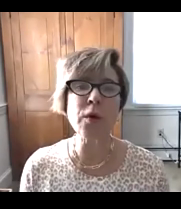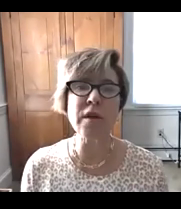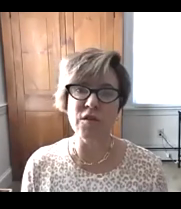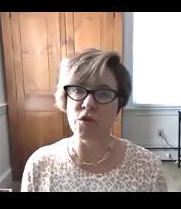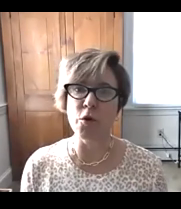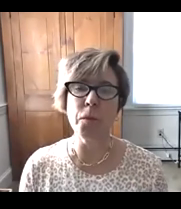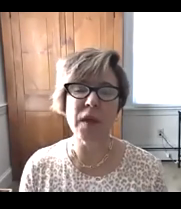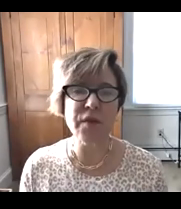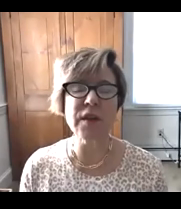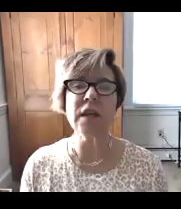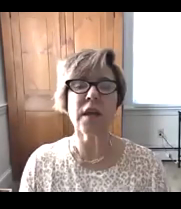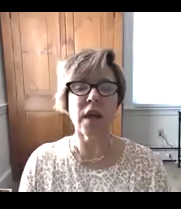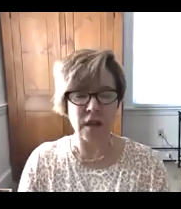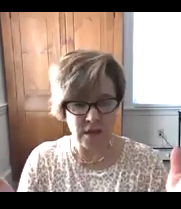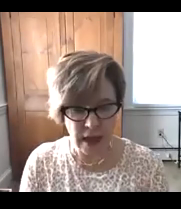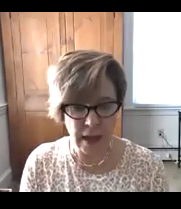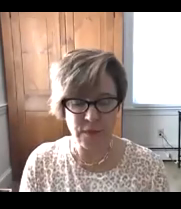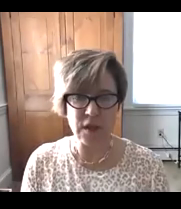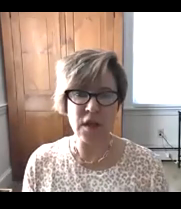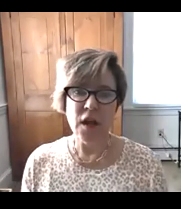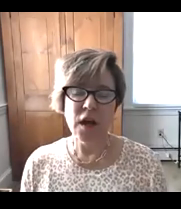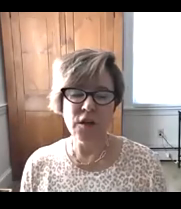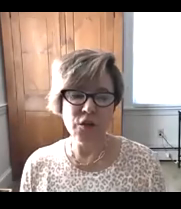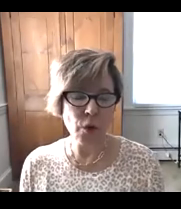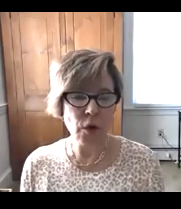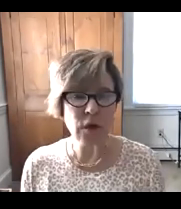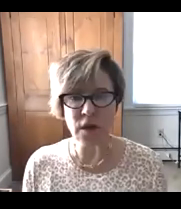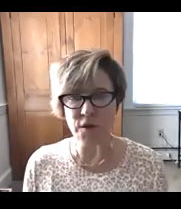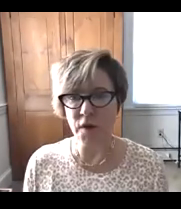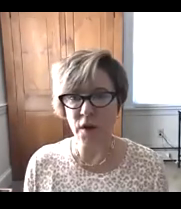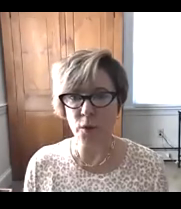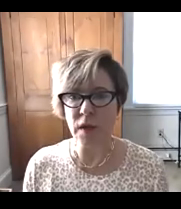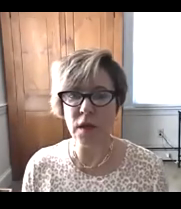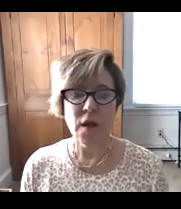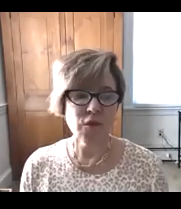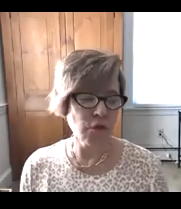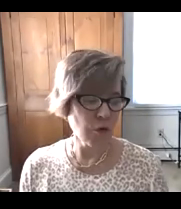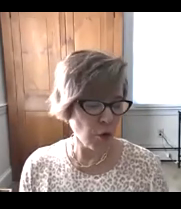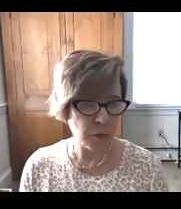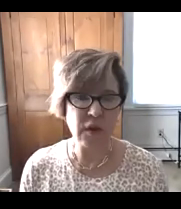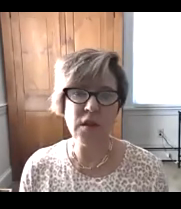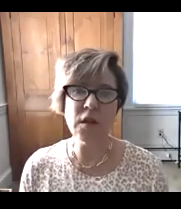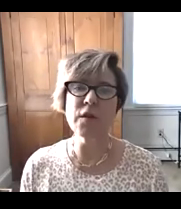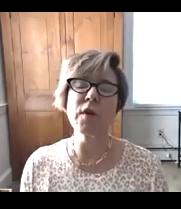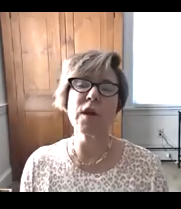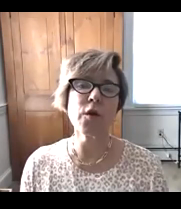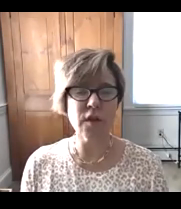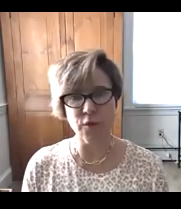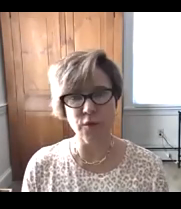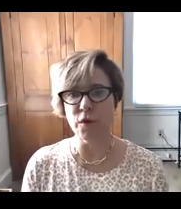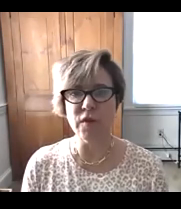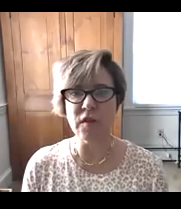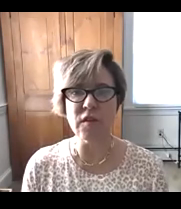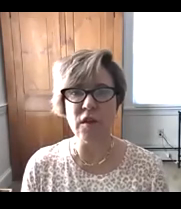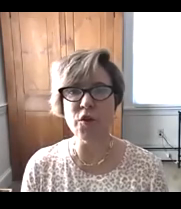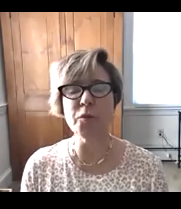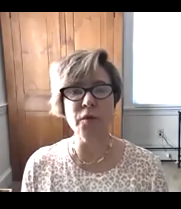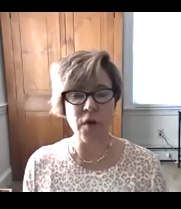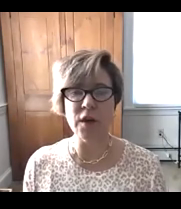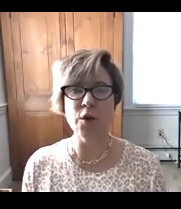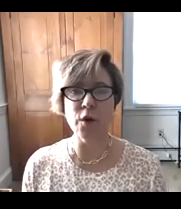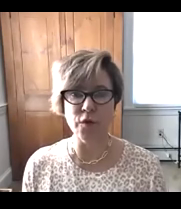we always do, pivoted and adapted to an online environment, to curbside delivery and all the other services